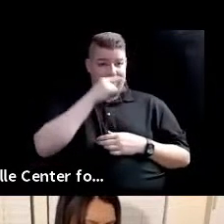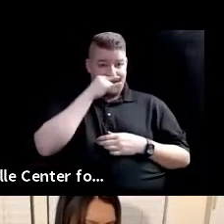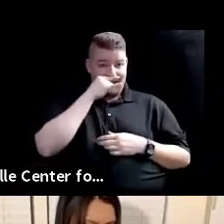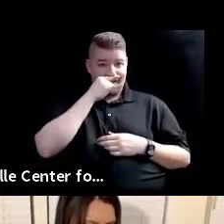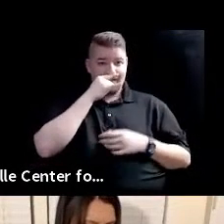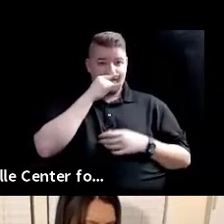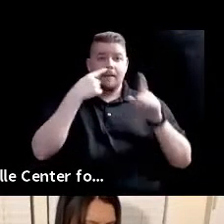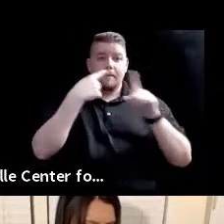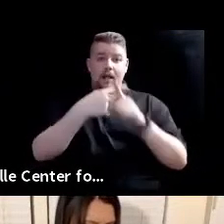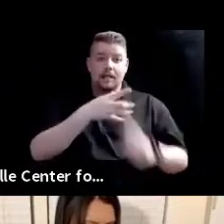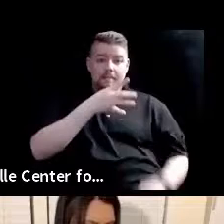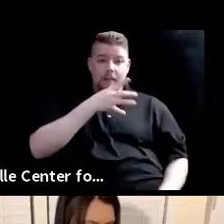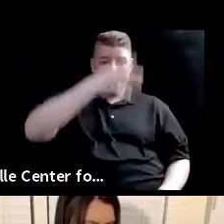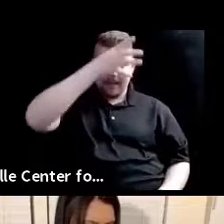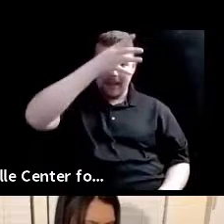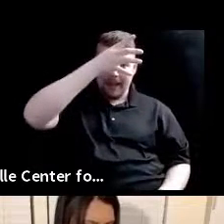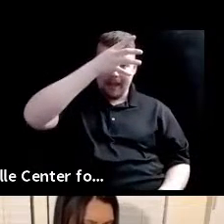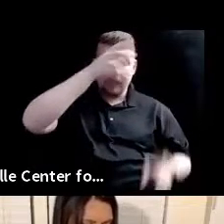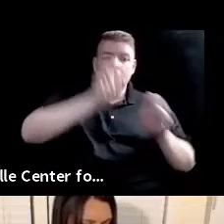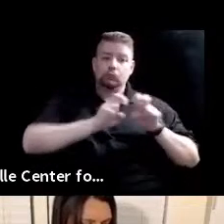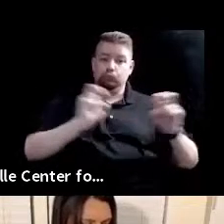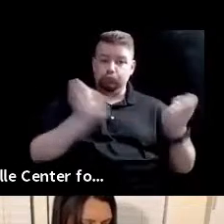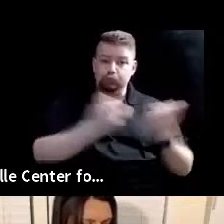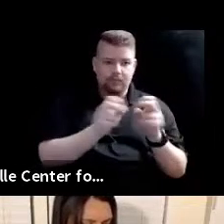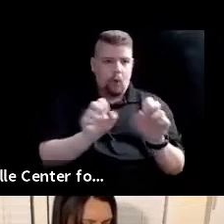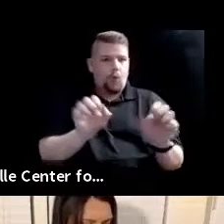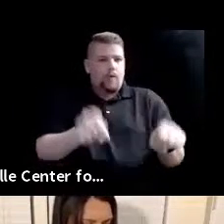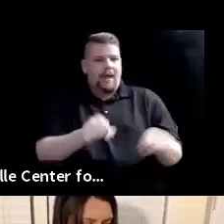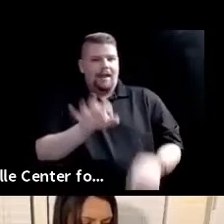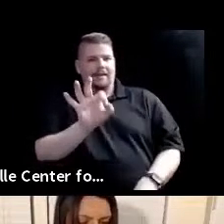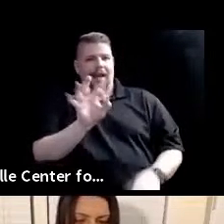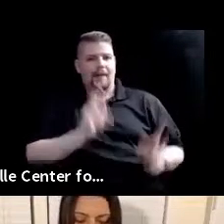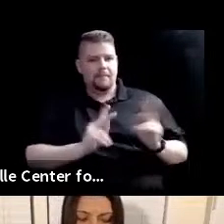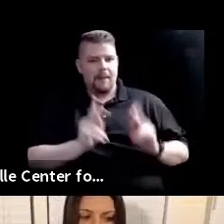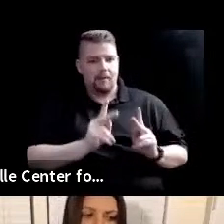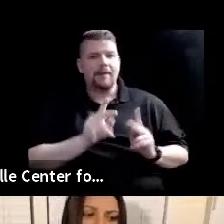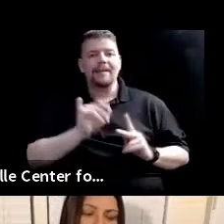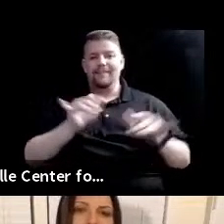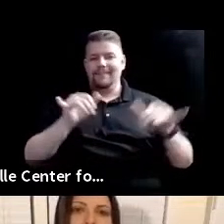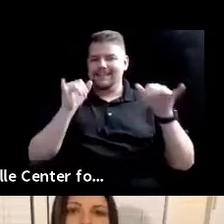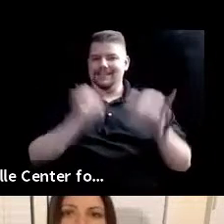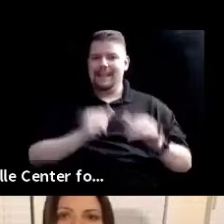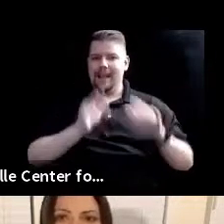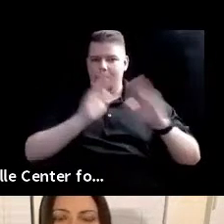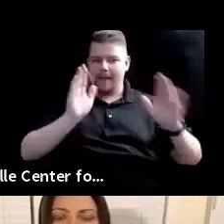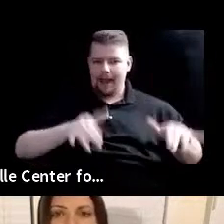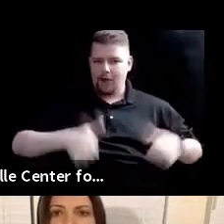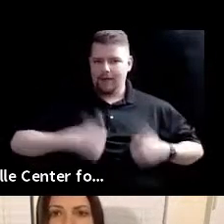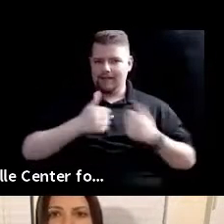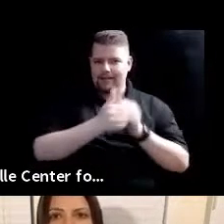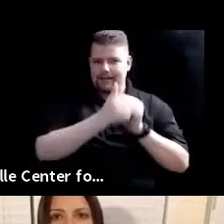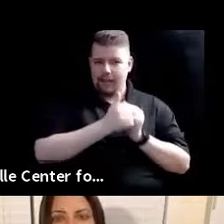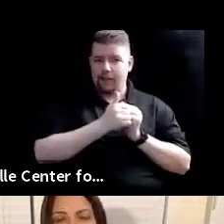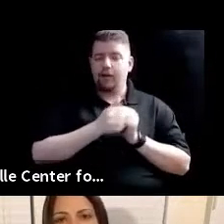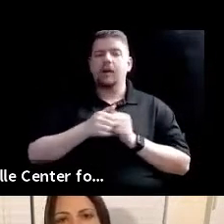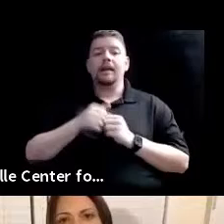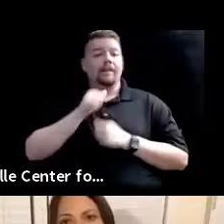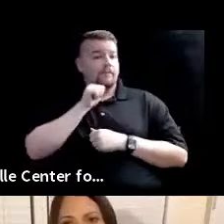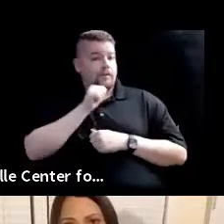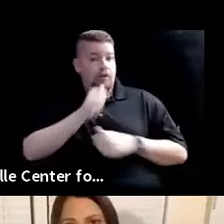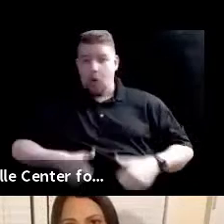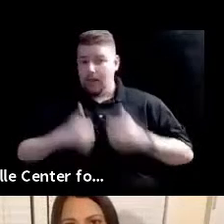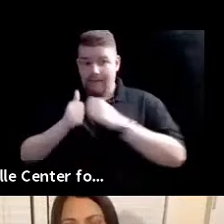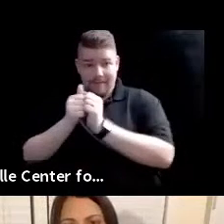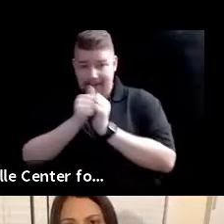dad there, you'd still be okay with 9 people, as long as you're all in the same household. It'd just be 8 people if you don't all live together. Is the